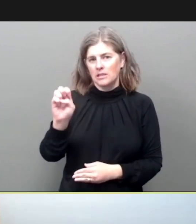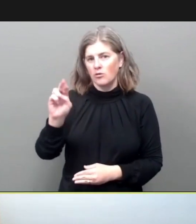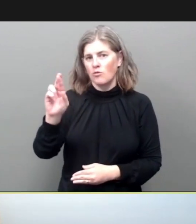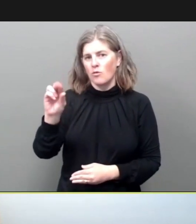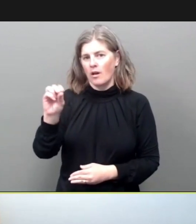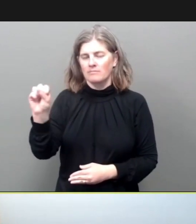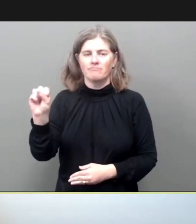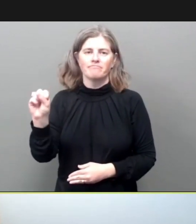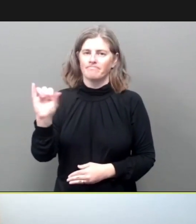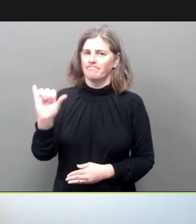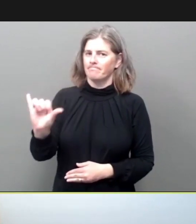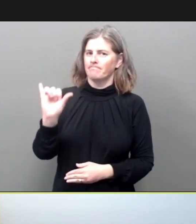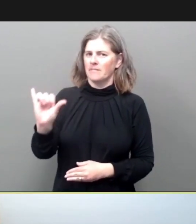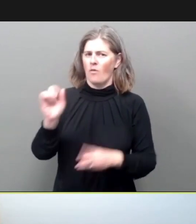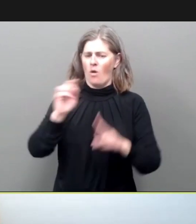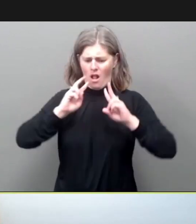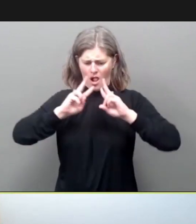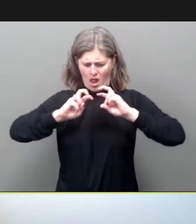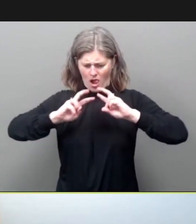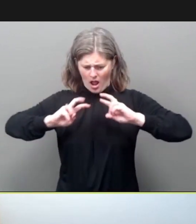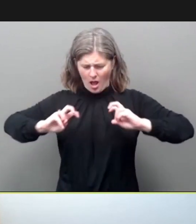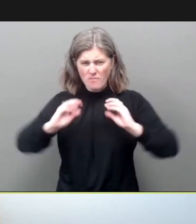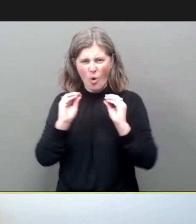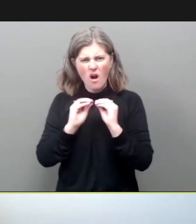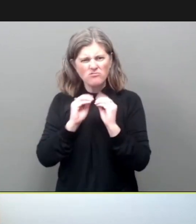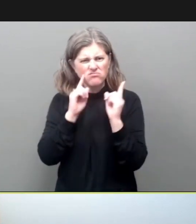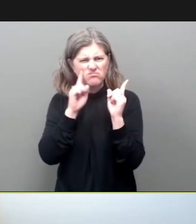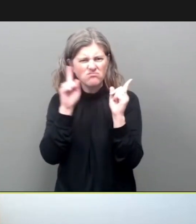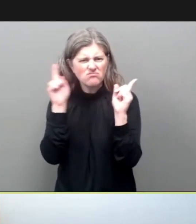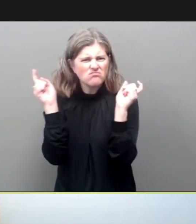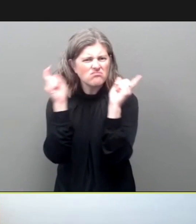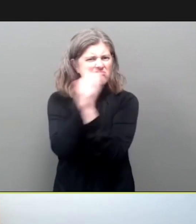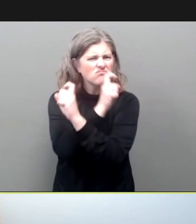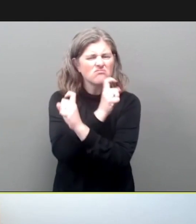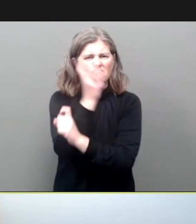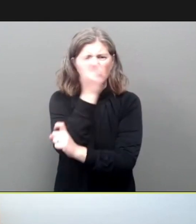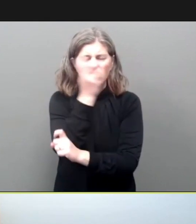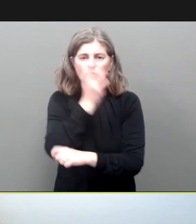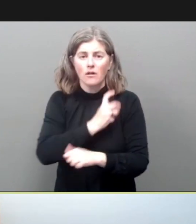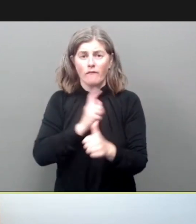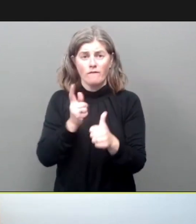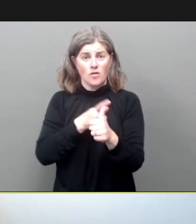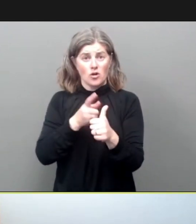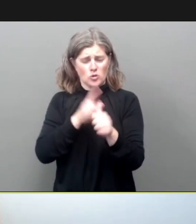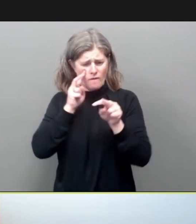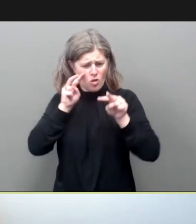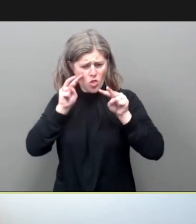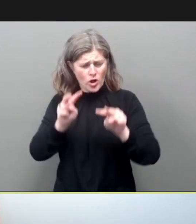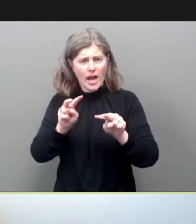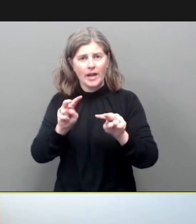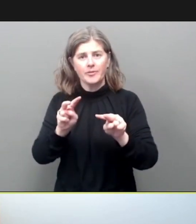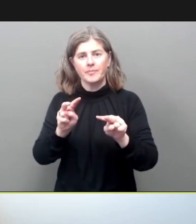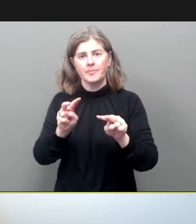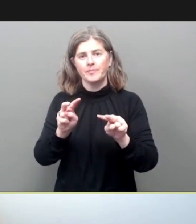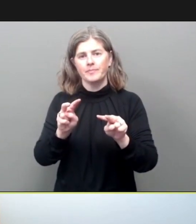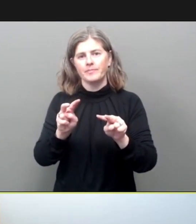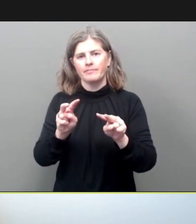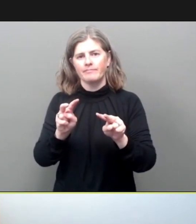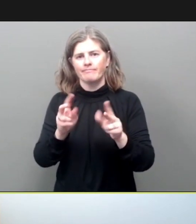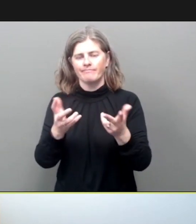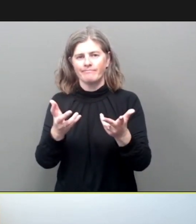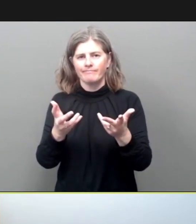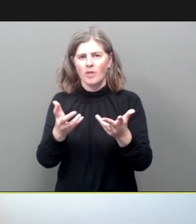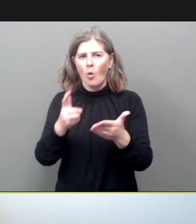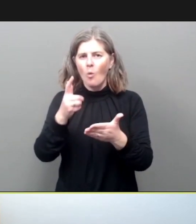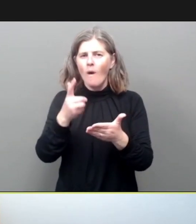No, I would say to unpack this, it's really complicated. And, first of all, you have to look at, how much testing